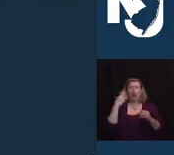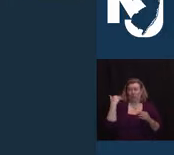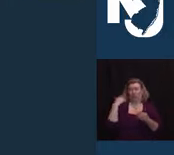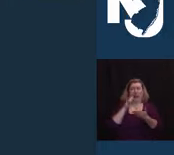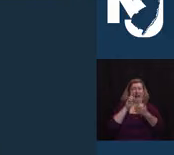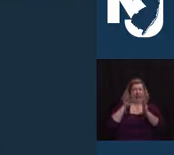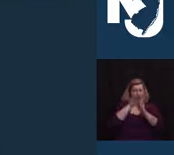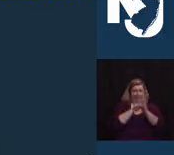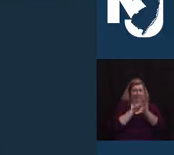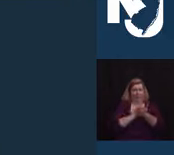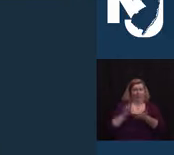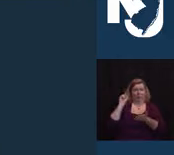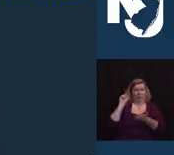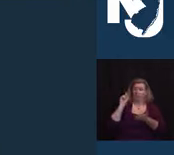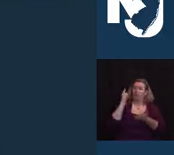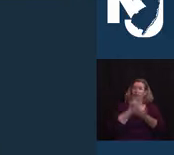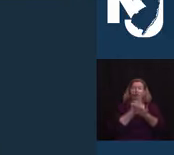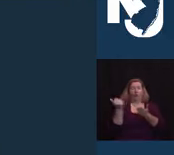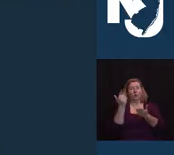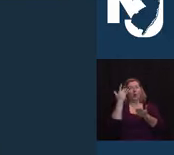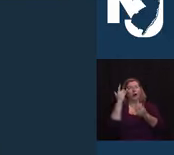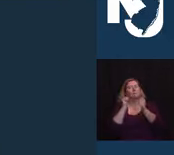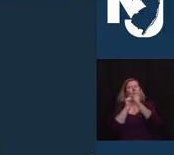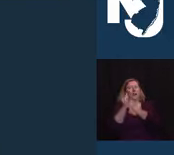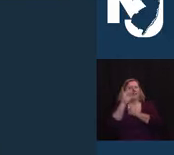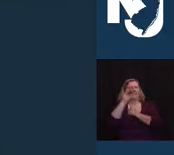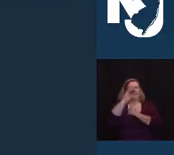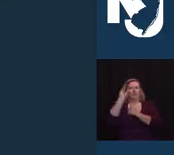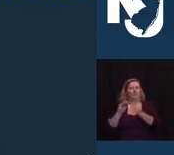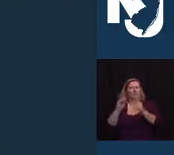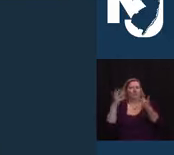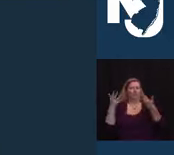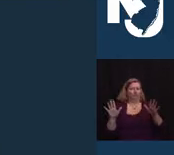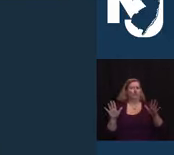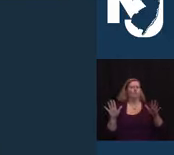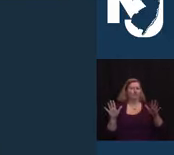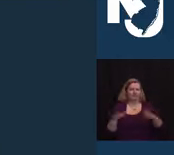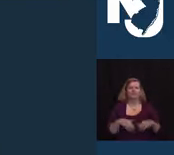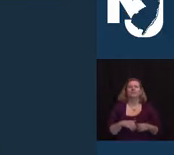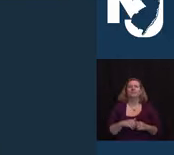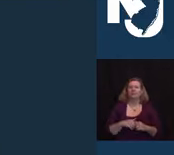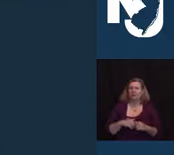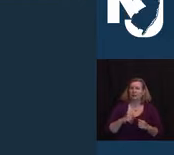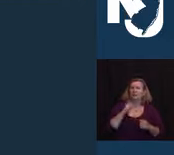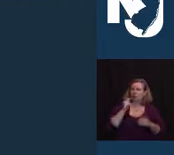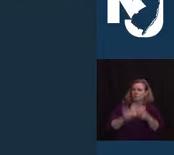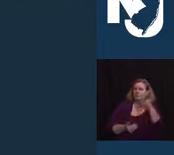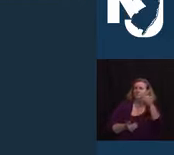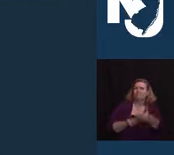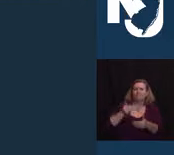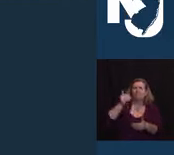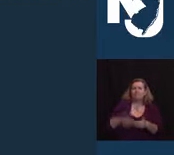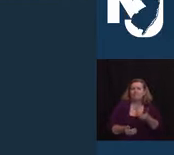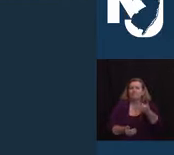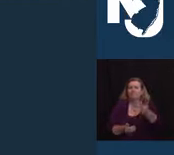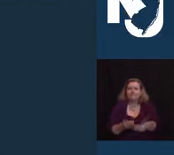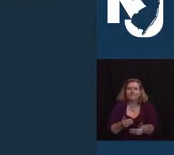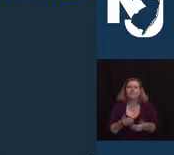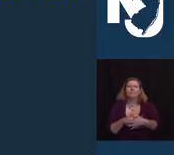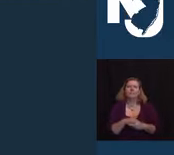50%. And there's a lot of progress by the way, being made in communities both on this list and ones that we've taken